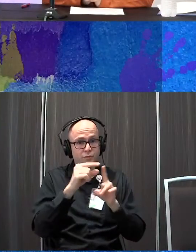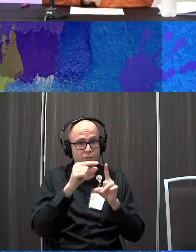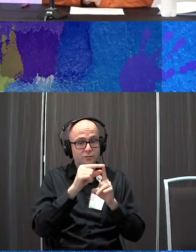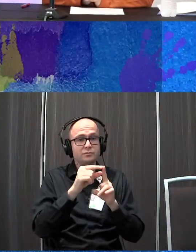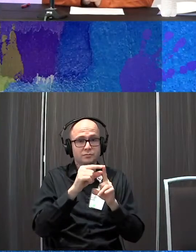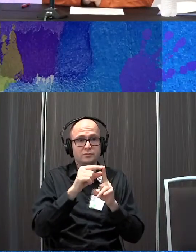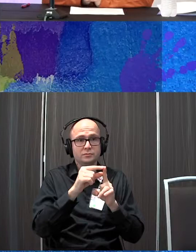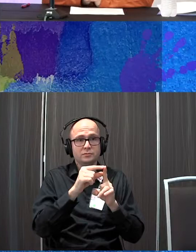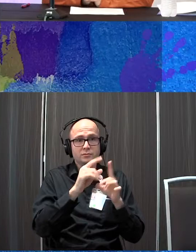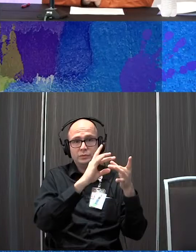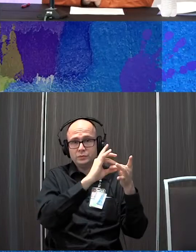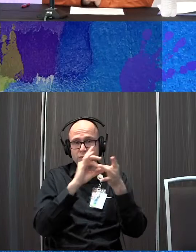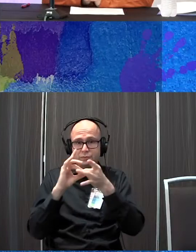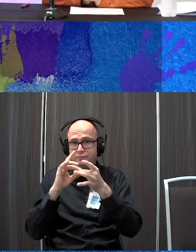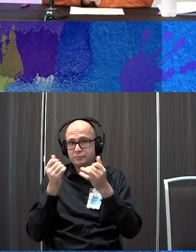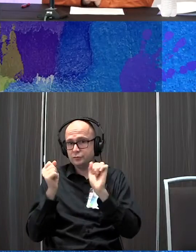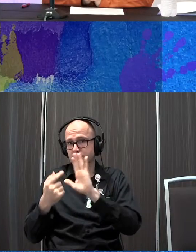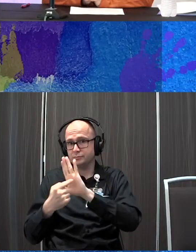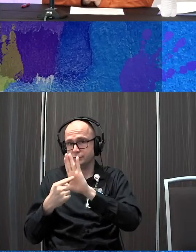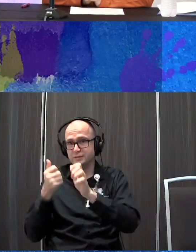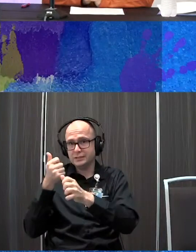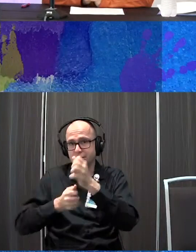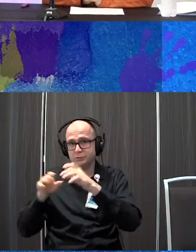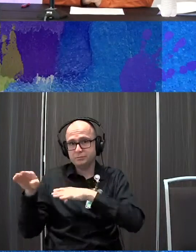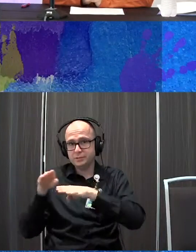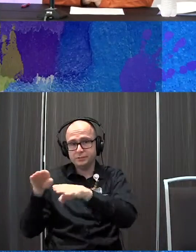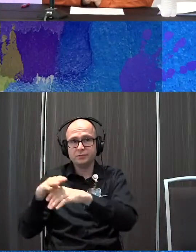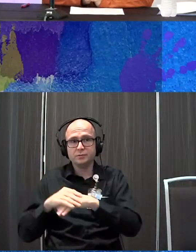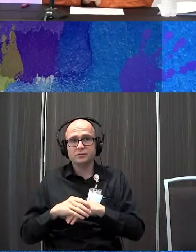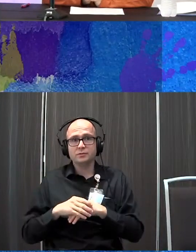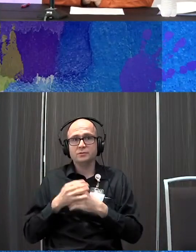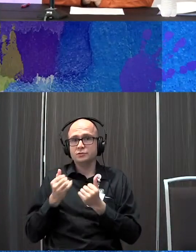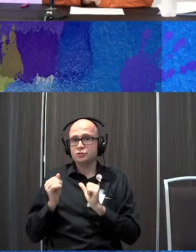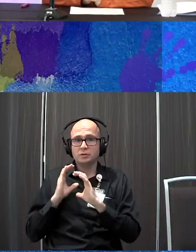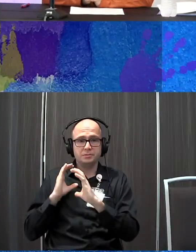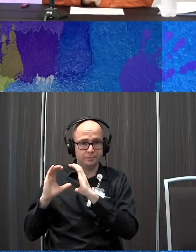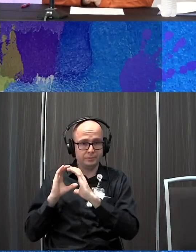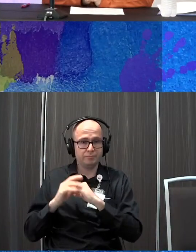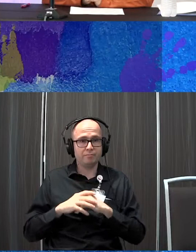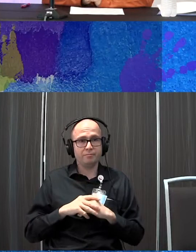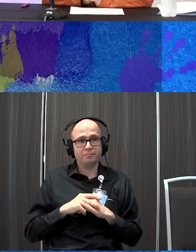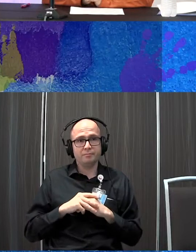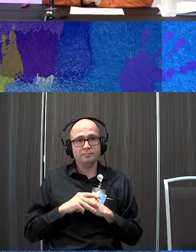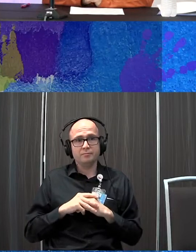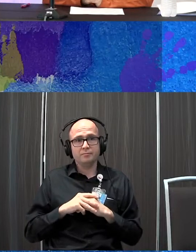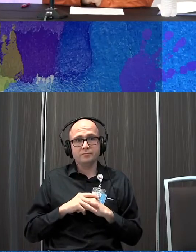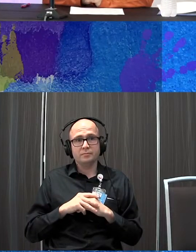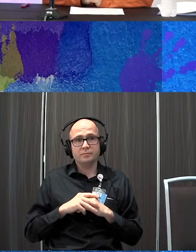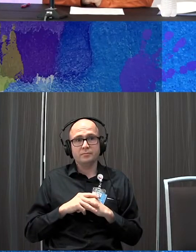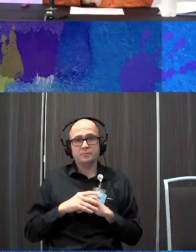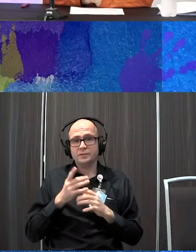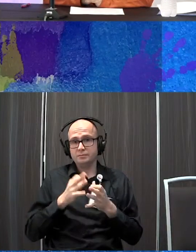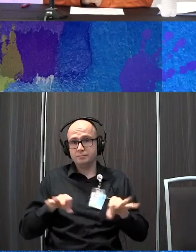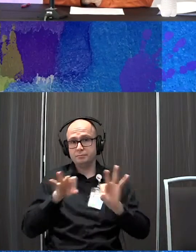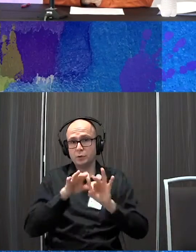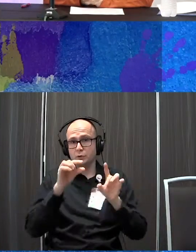that kind of goes with what I'm trying to represent with each of those behaviors of what Cole's trying to communicate. Because I think these keywords,